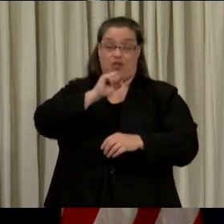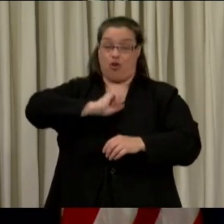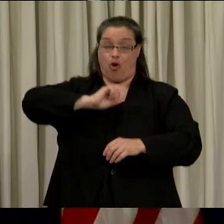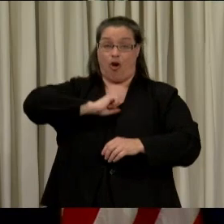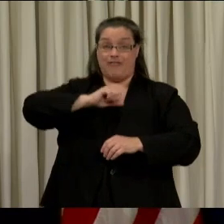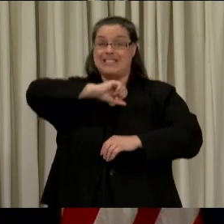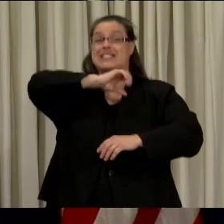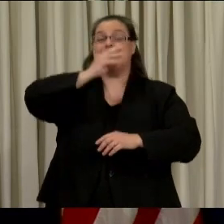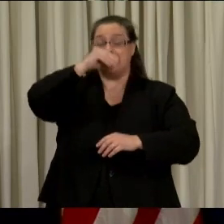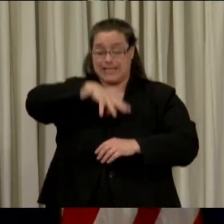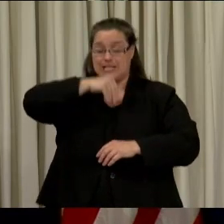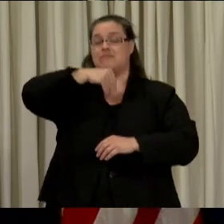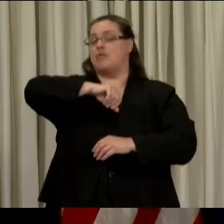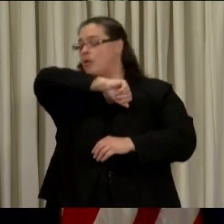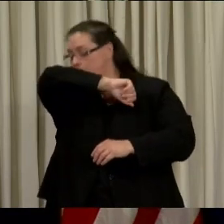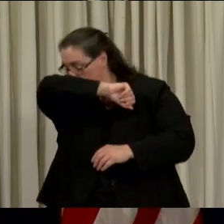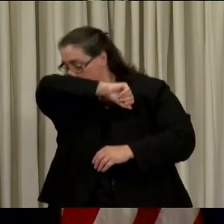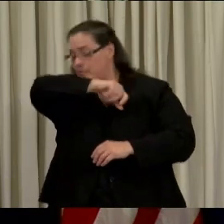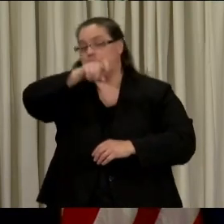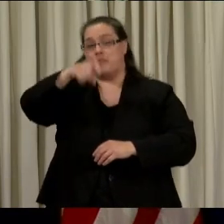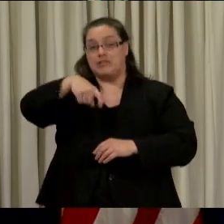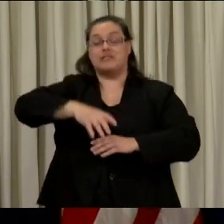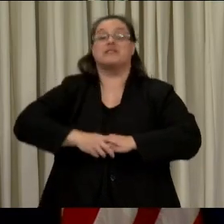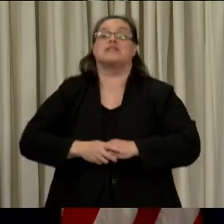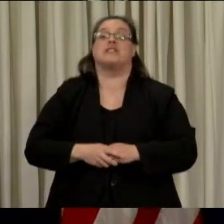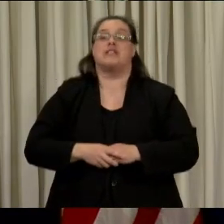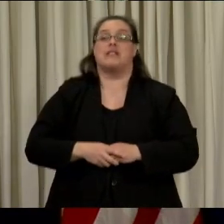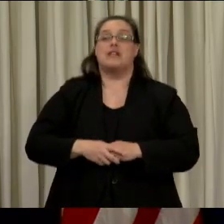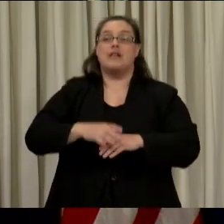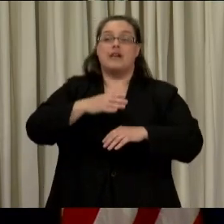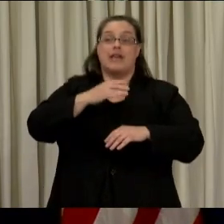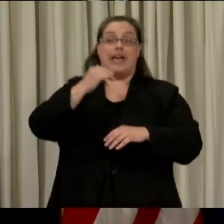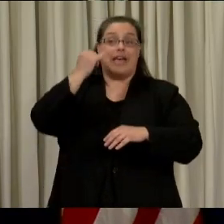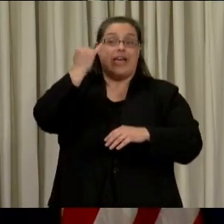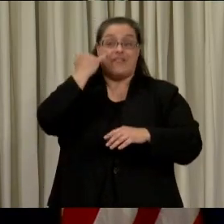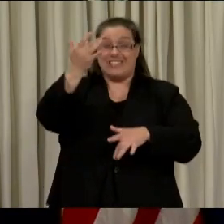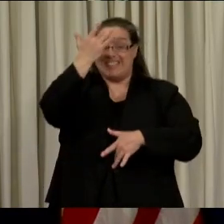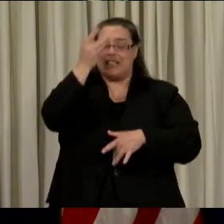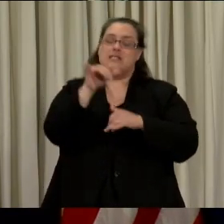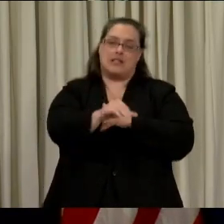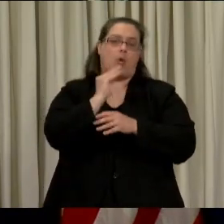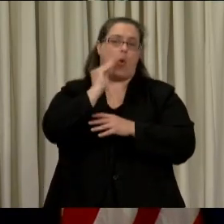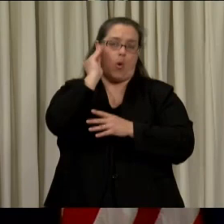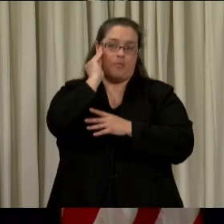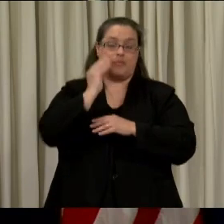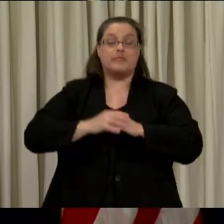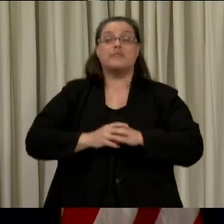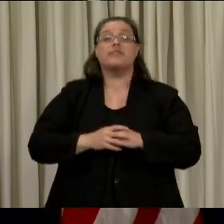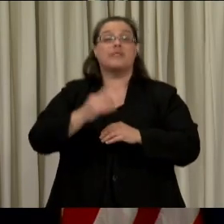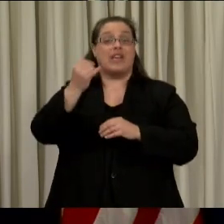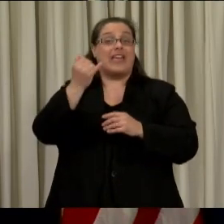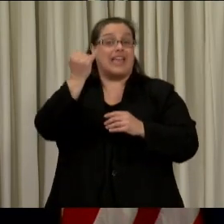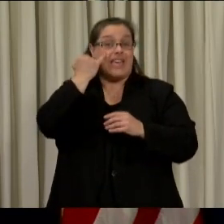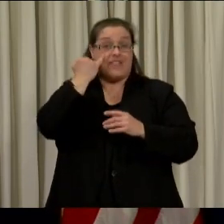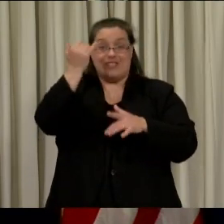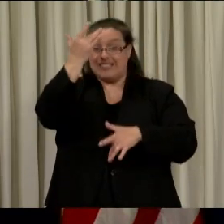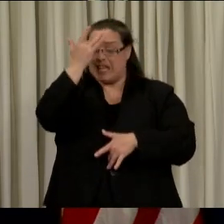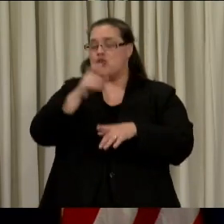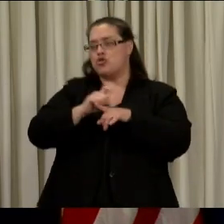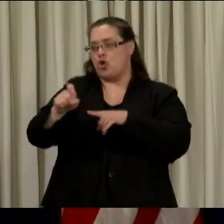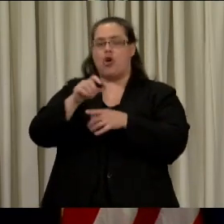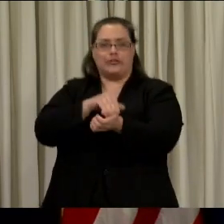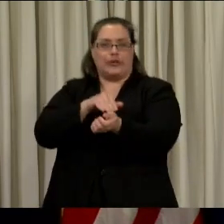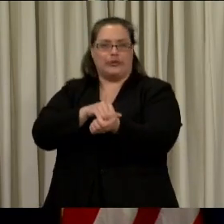with a telemedicine doctor to see if you need to be tested for COVID-19. And if you are healthy and do go out, practice social distancing.